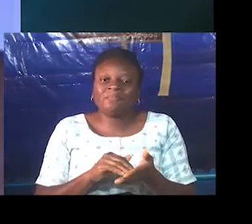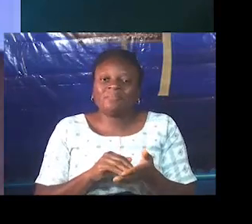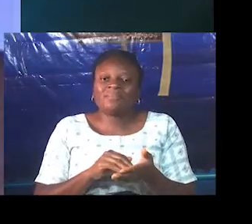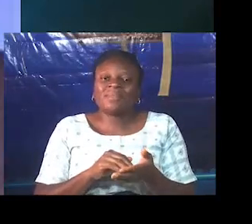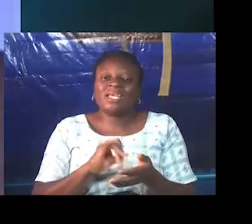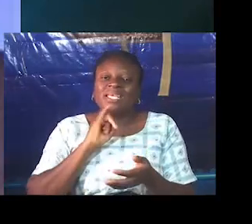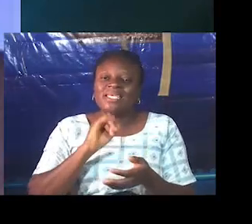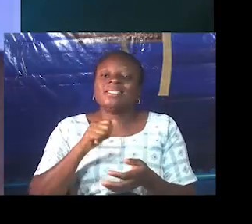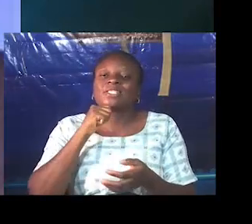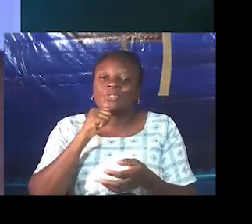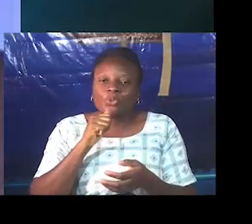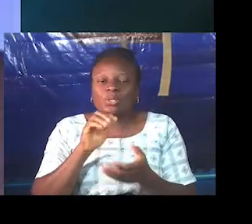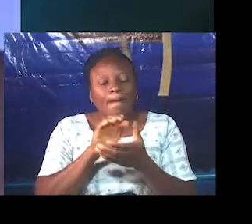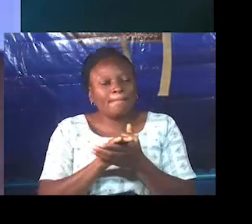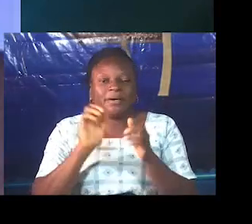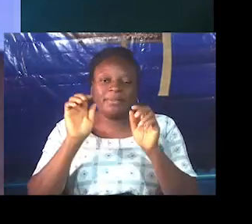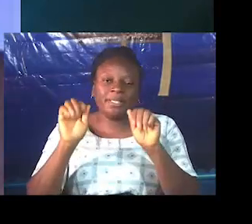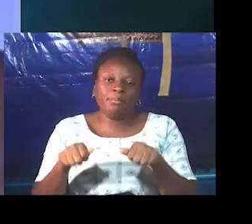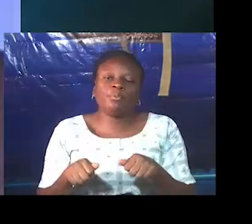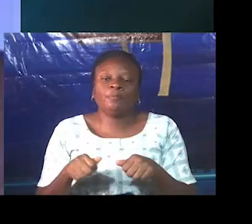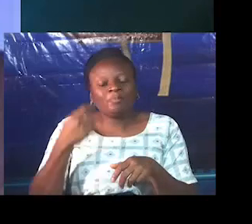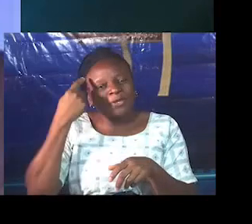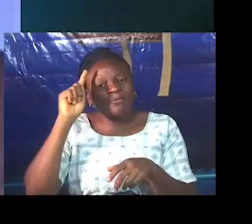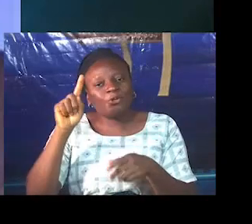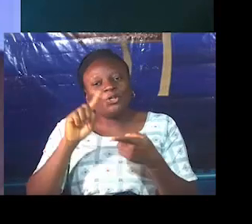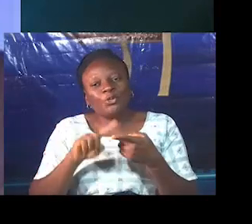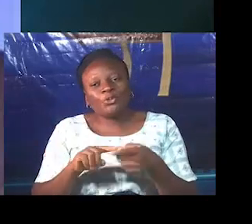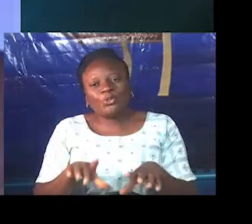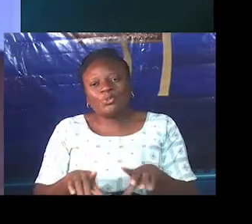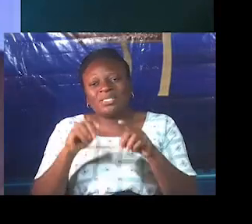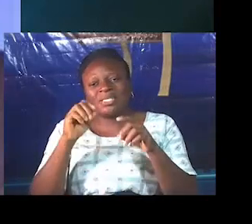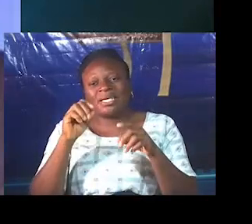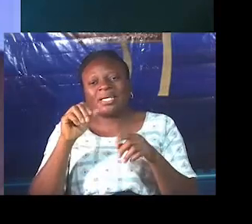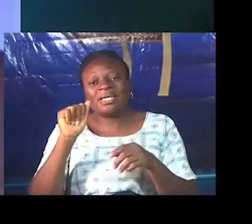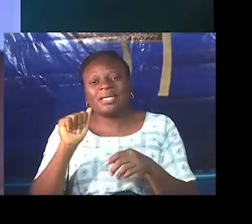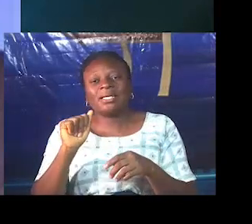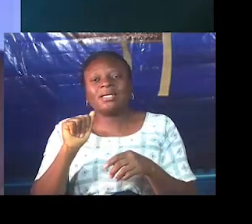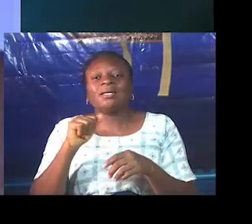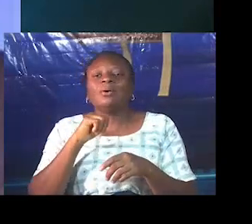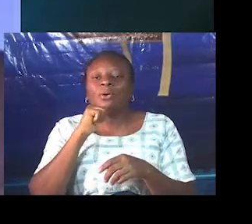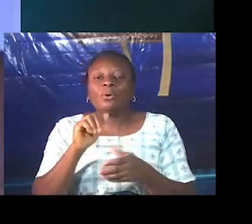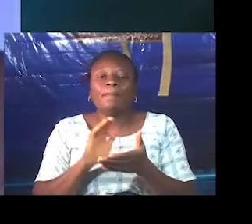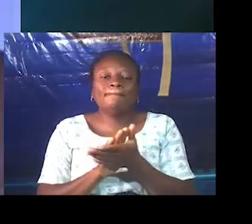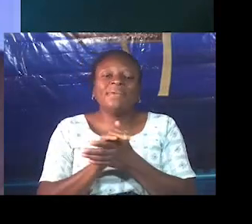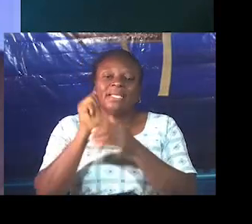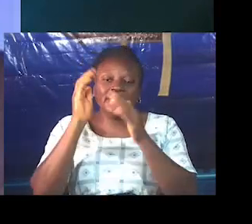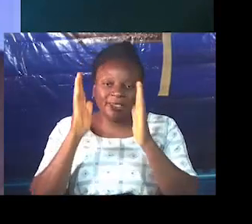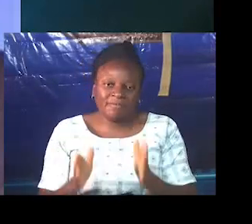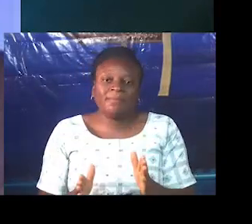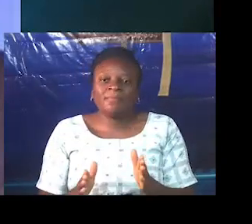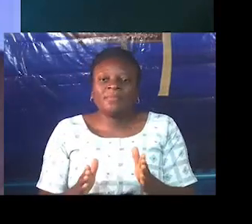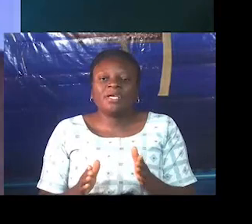take an unbeliever into a relationship for life is like you are going to begin to fellowship